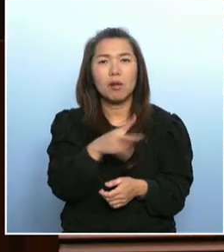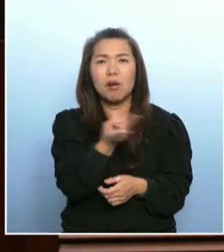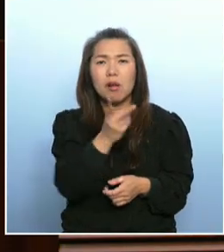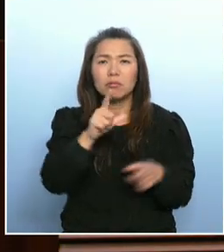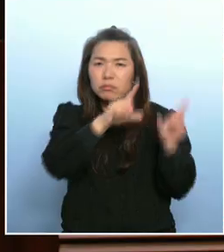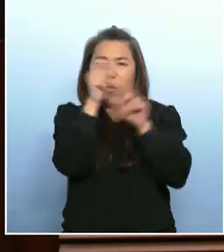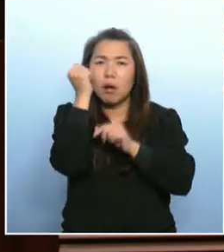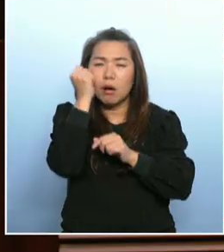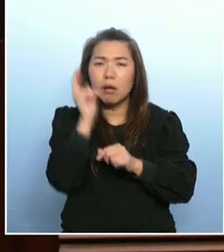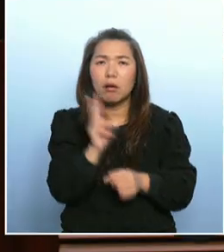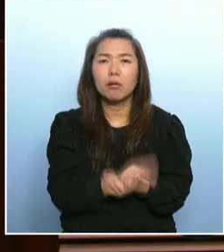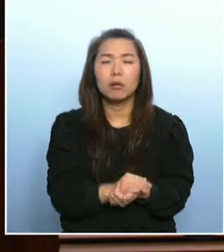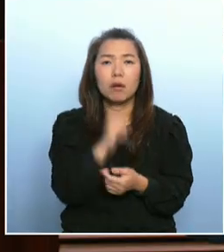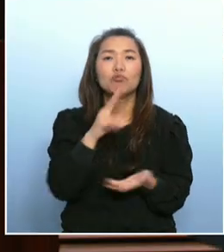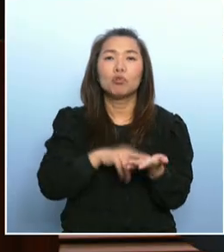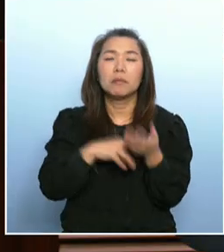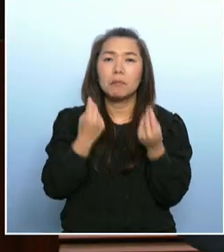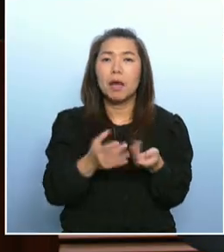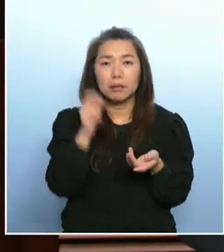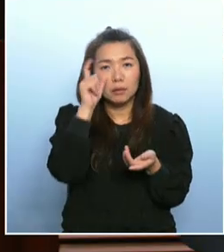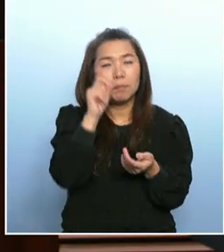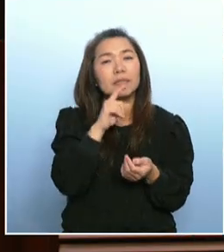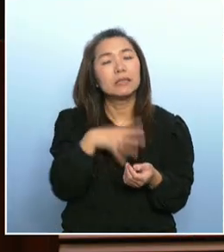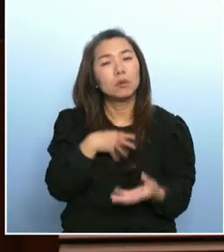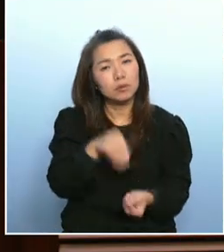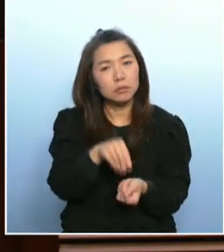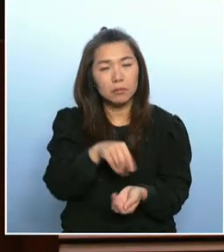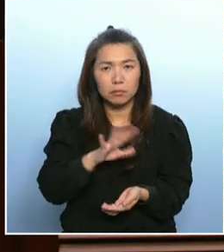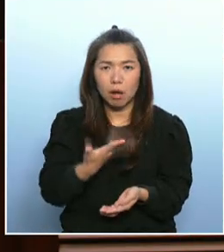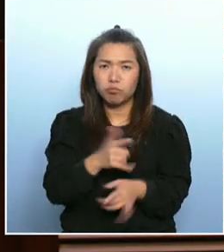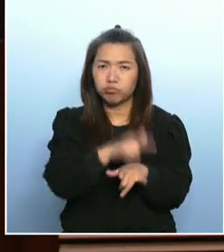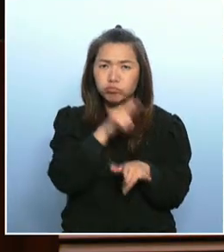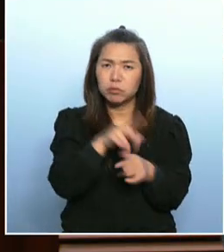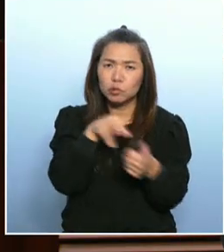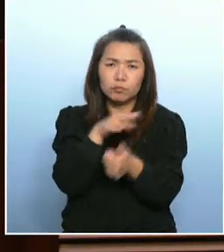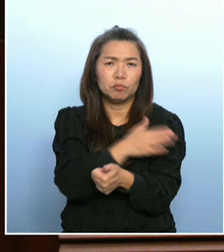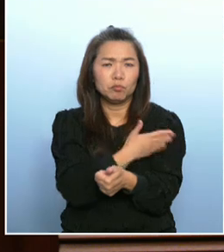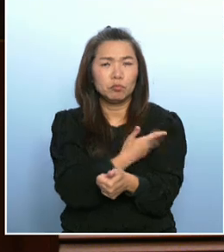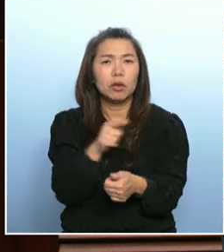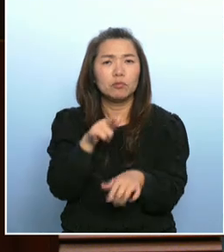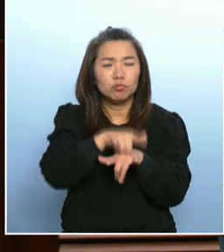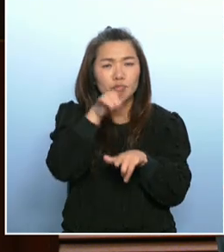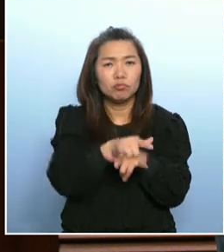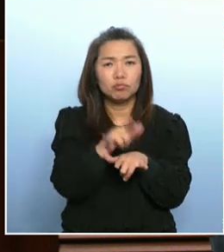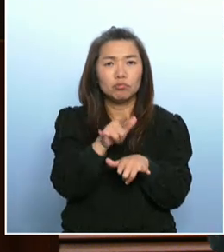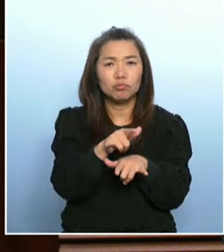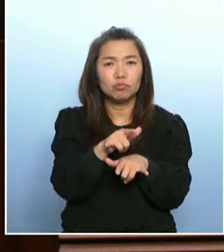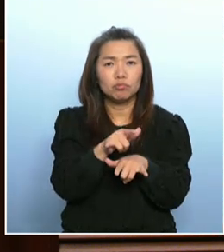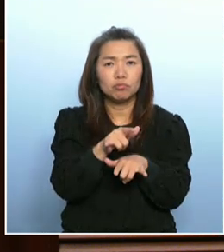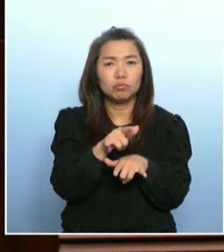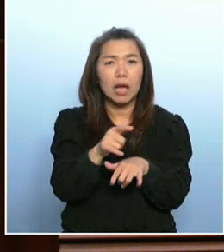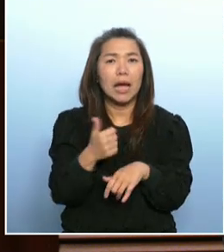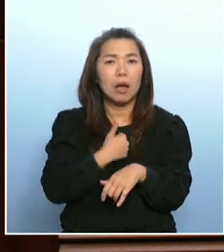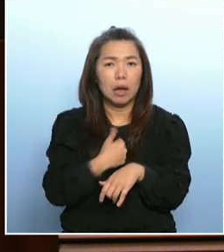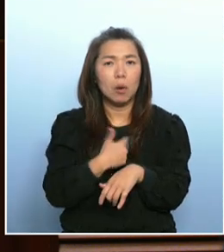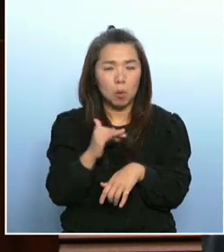don't have means either. So how come they cannot get the living allowance of $3,000? How